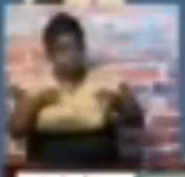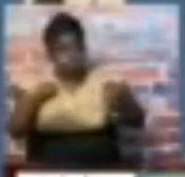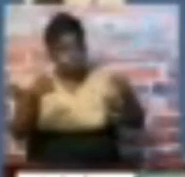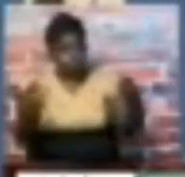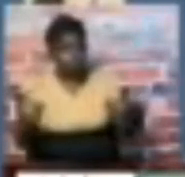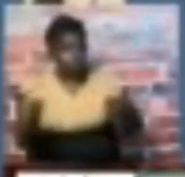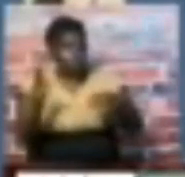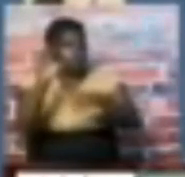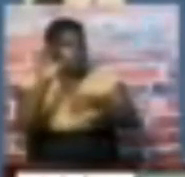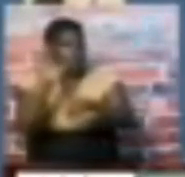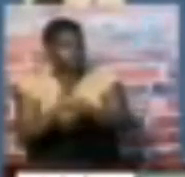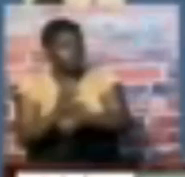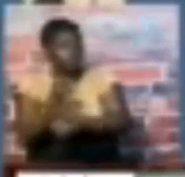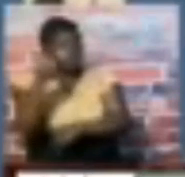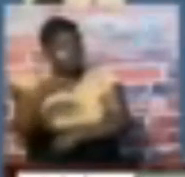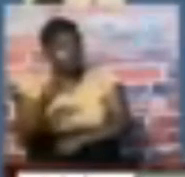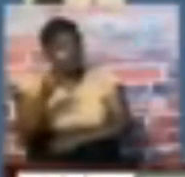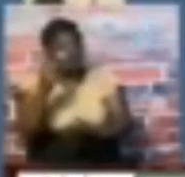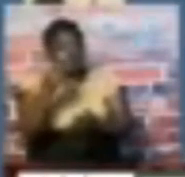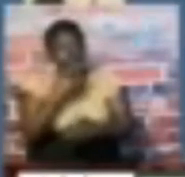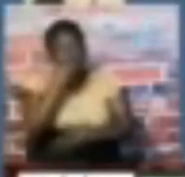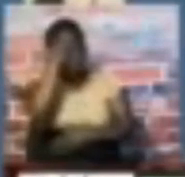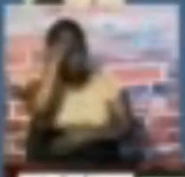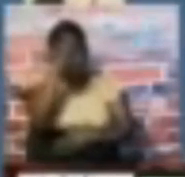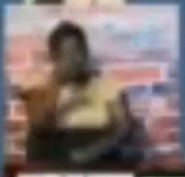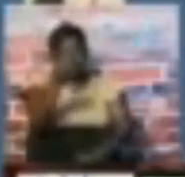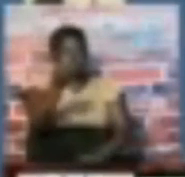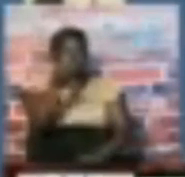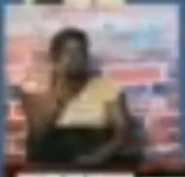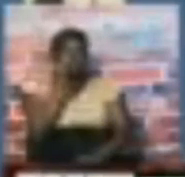Archdiocese of Mbarara Development Association, 6 million shillings.